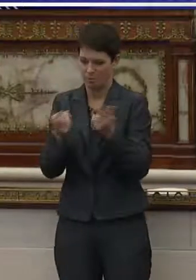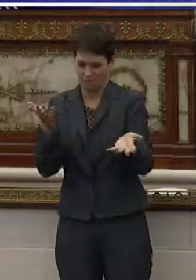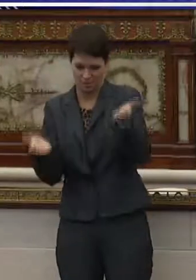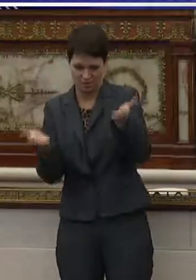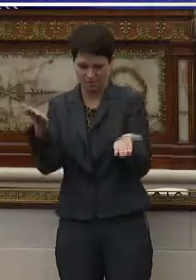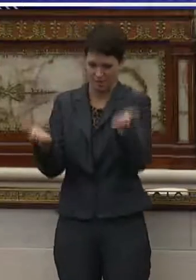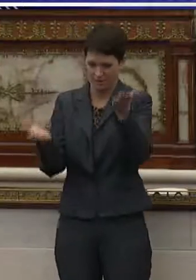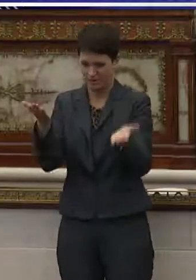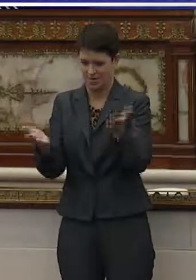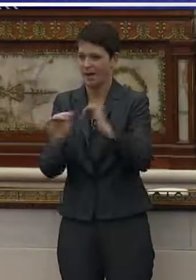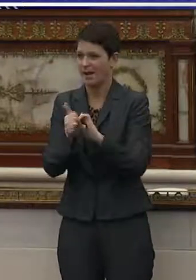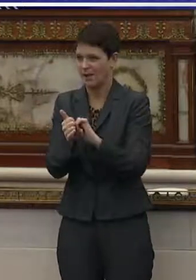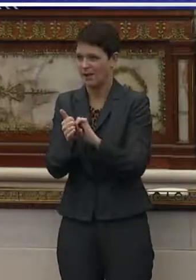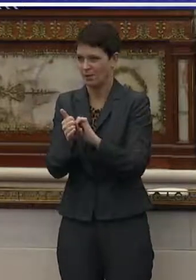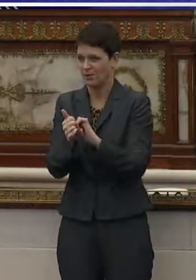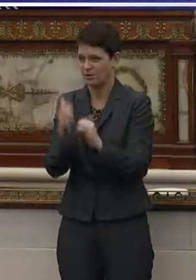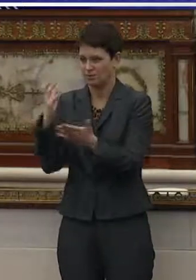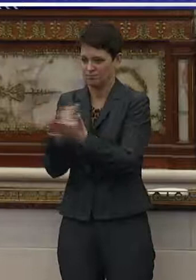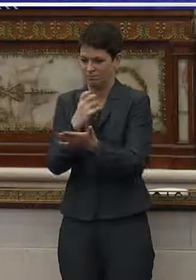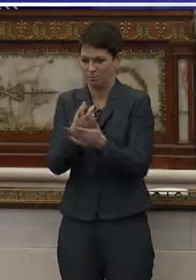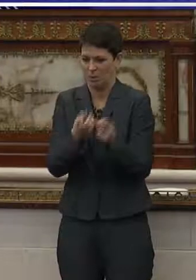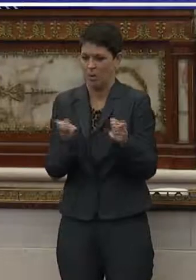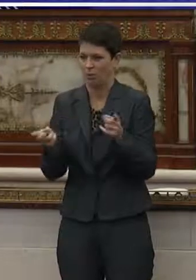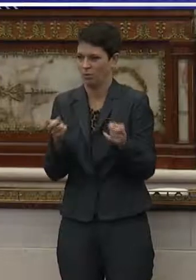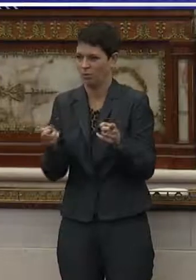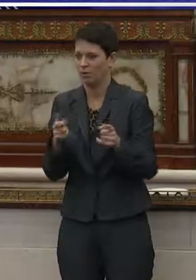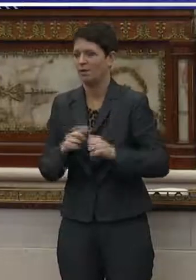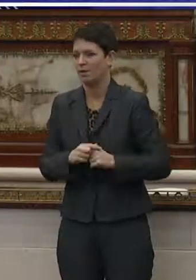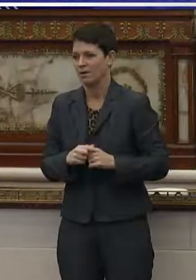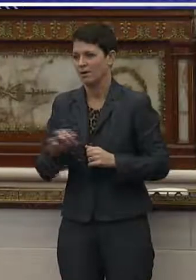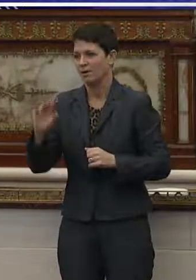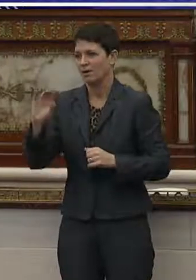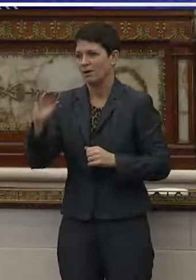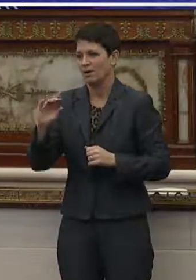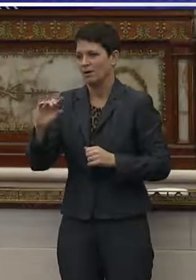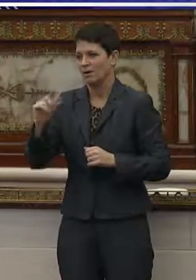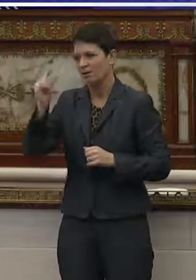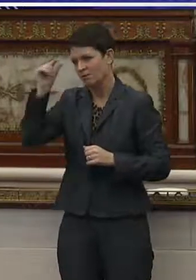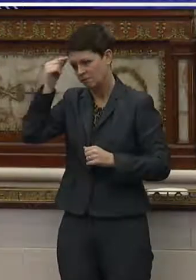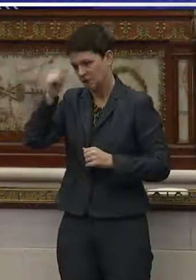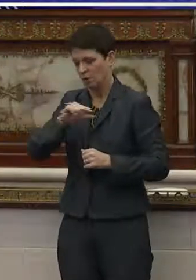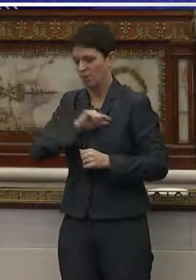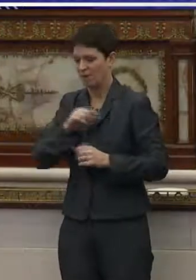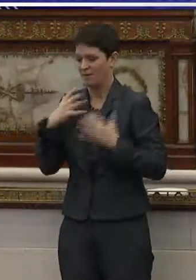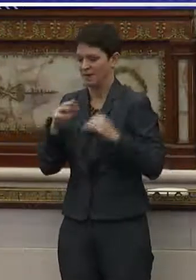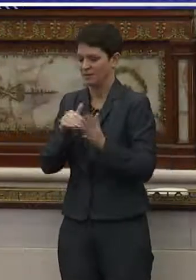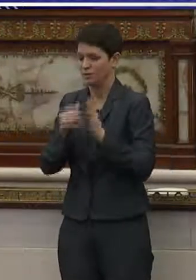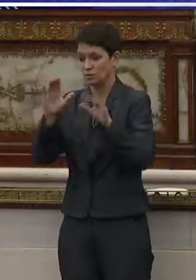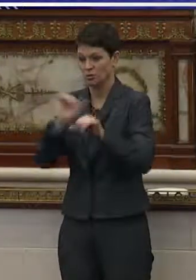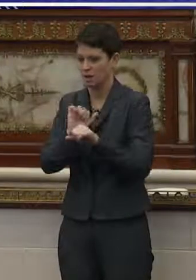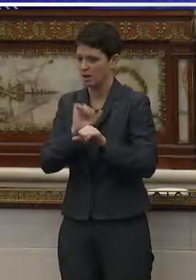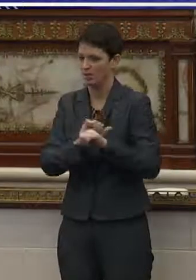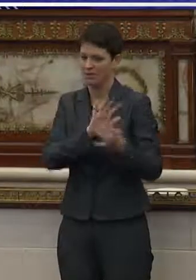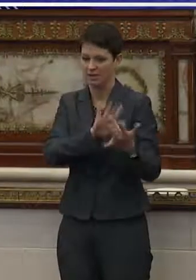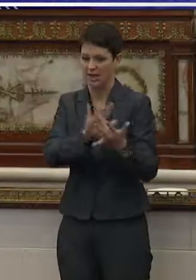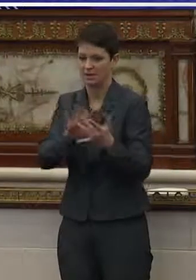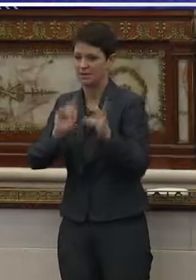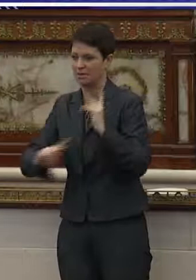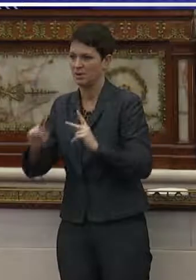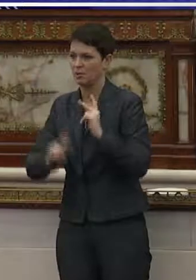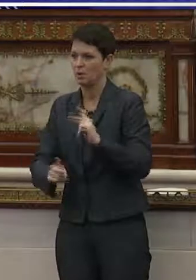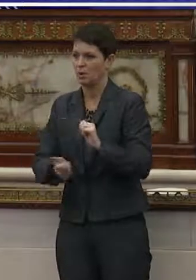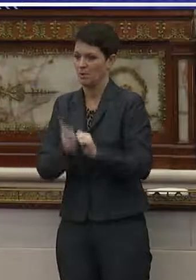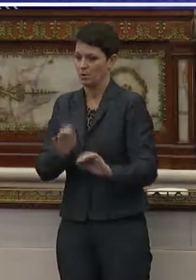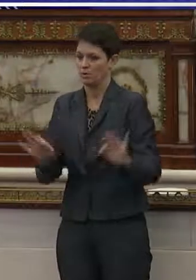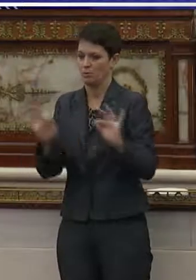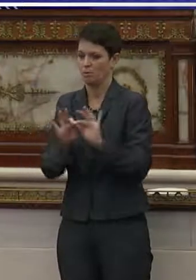out how to balance this out. The federally qualified health centers are doing a fabulous job of reaching people who are the most important